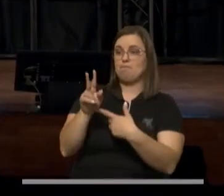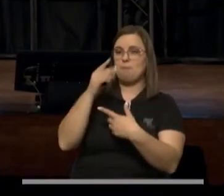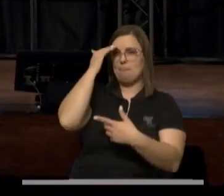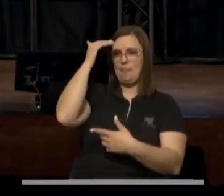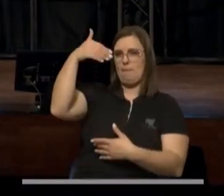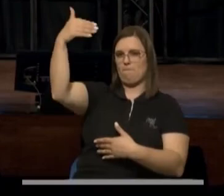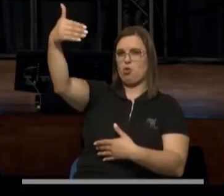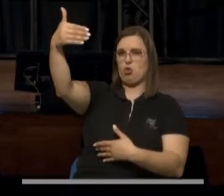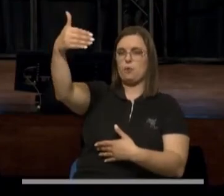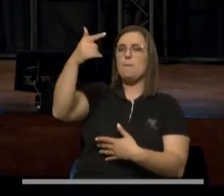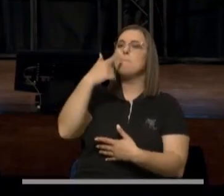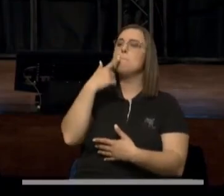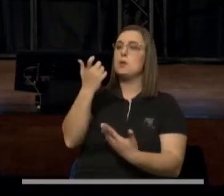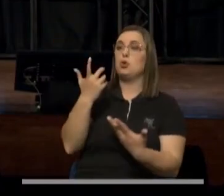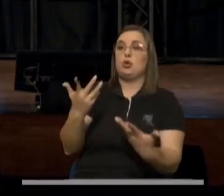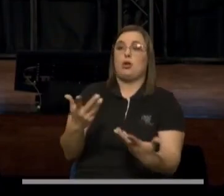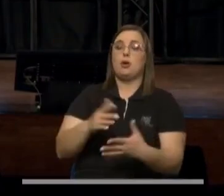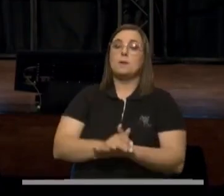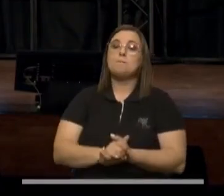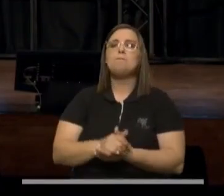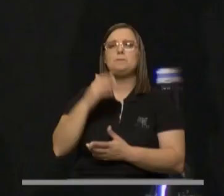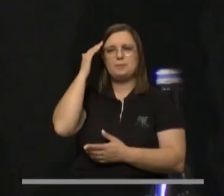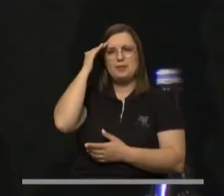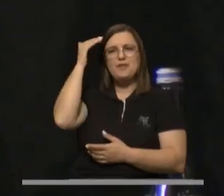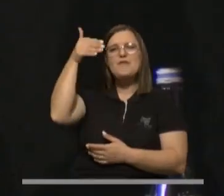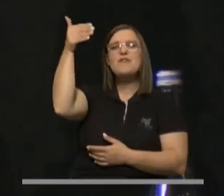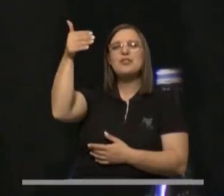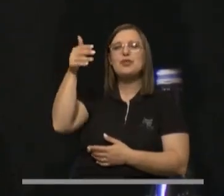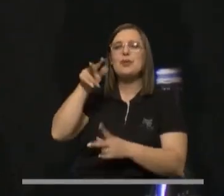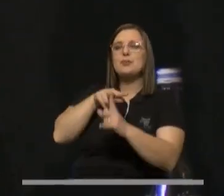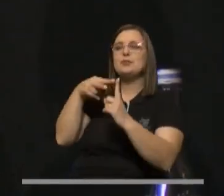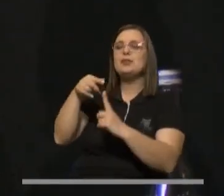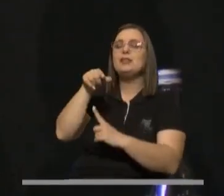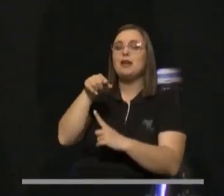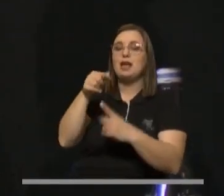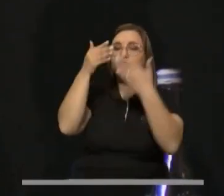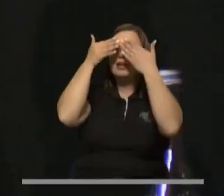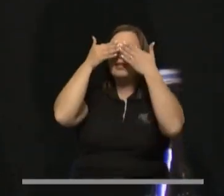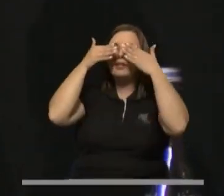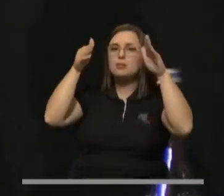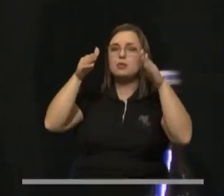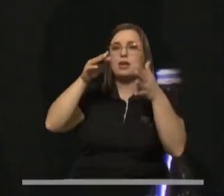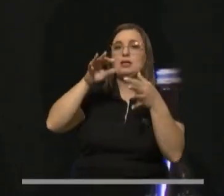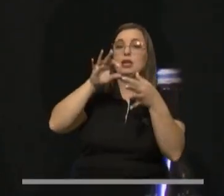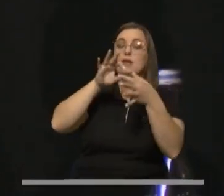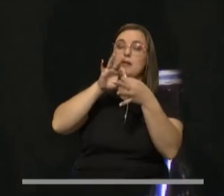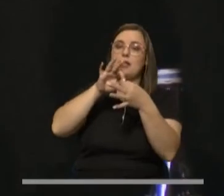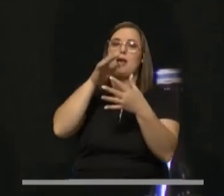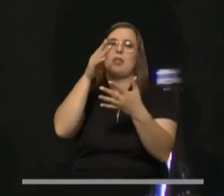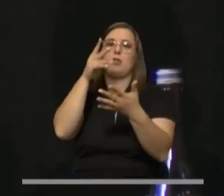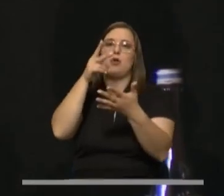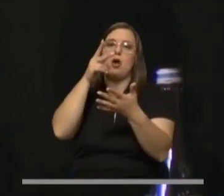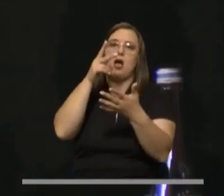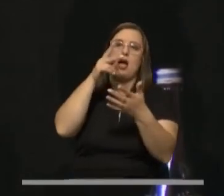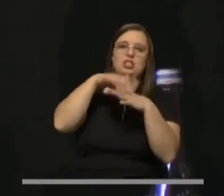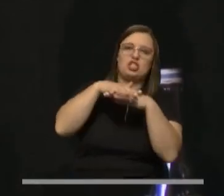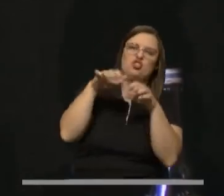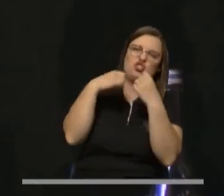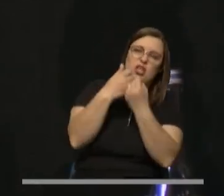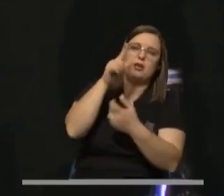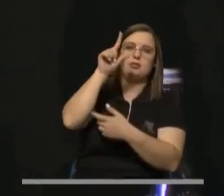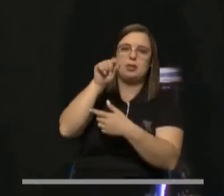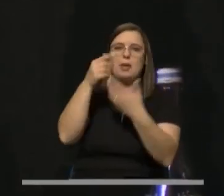have 2 minutes, and since we're looking at the future, so my question is,